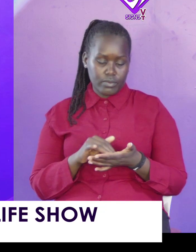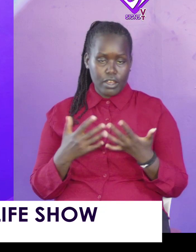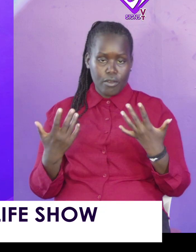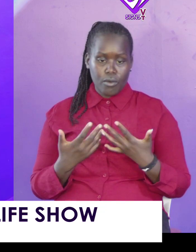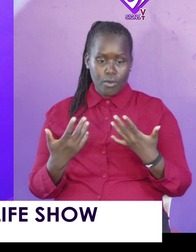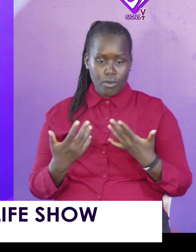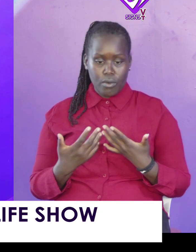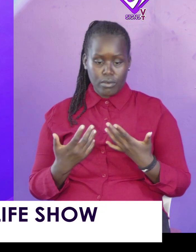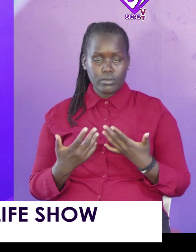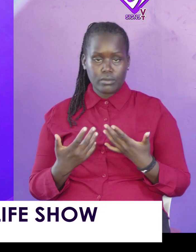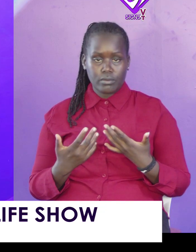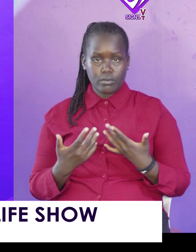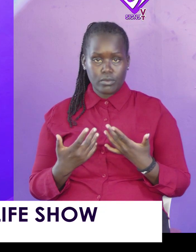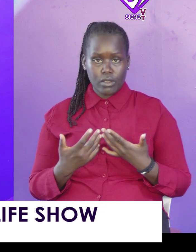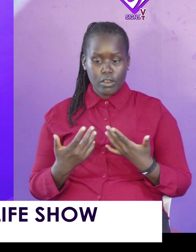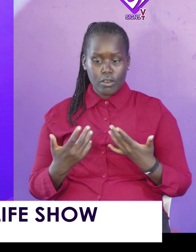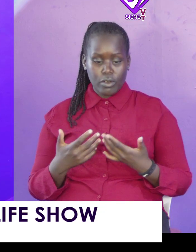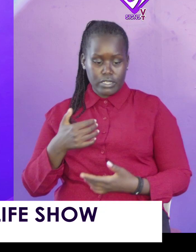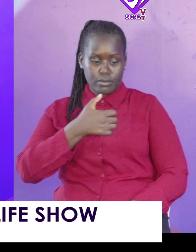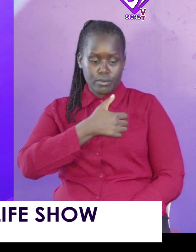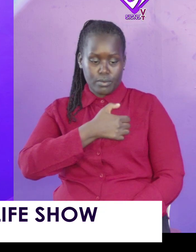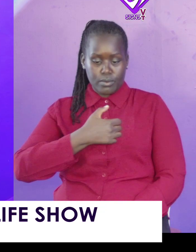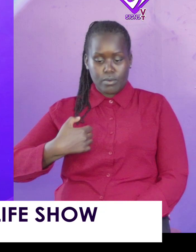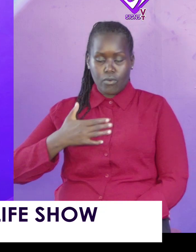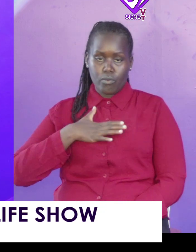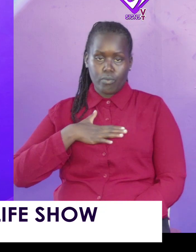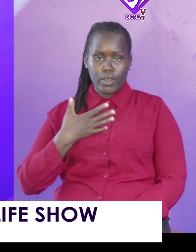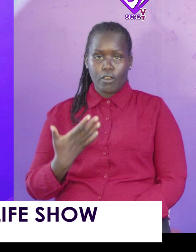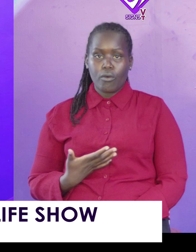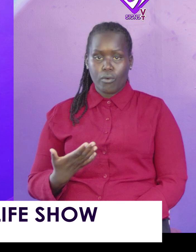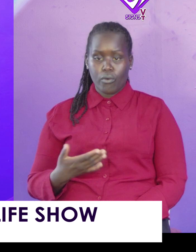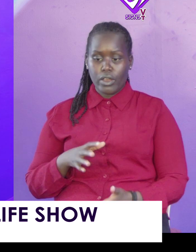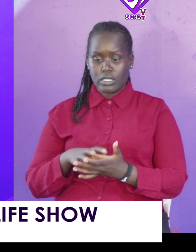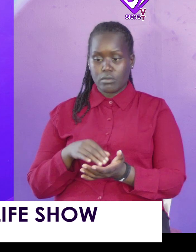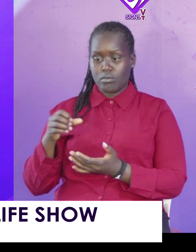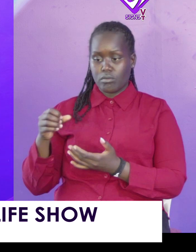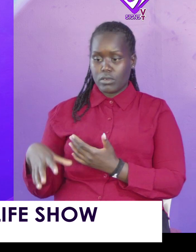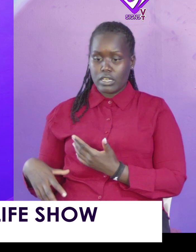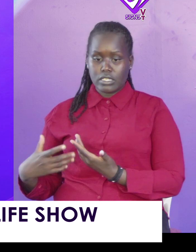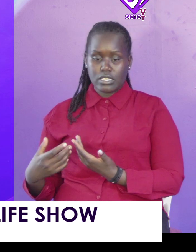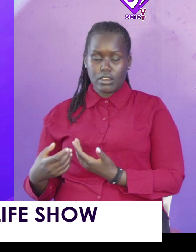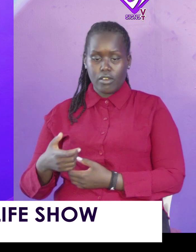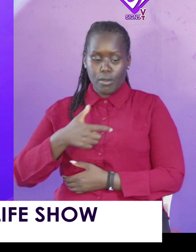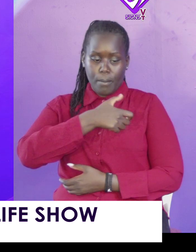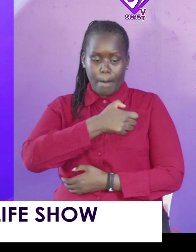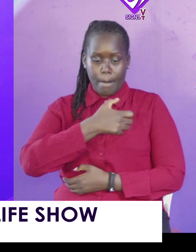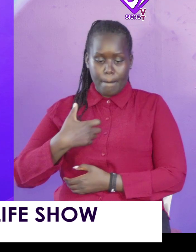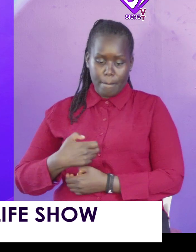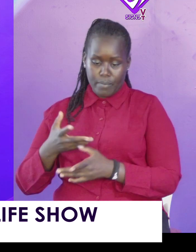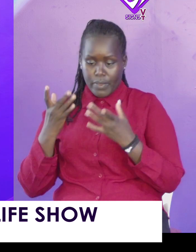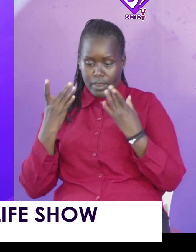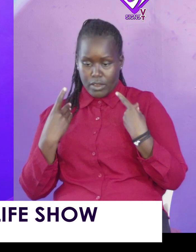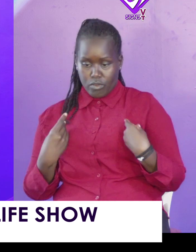my cologne? Where is my perfume? Where is my expensive scent? Let me dress on